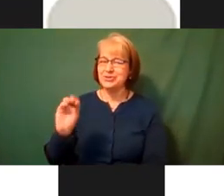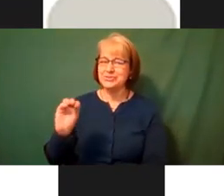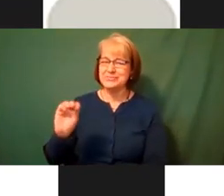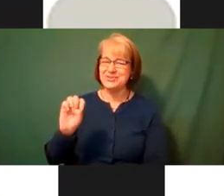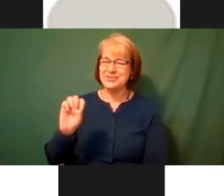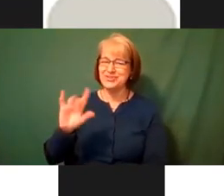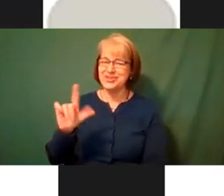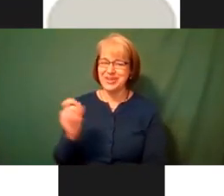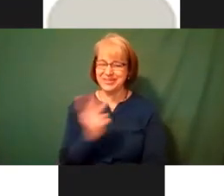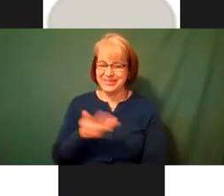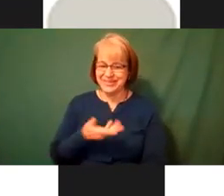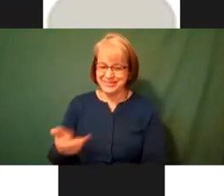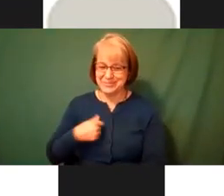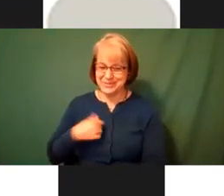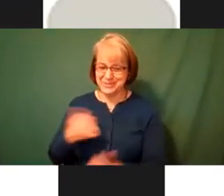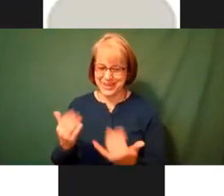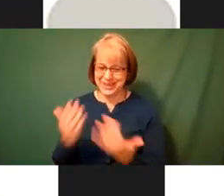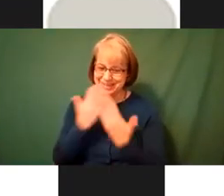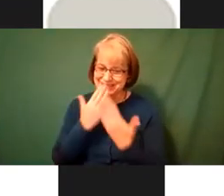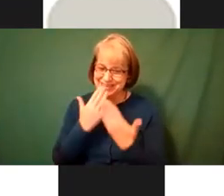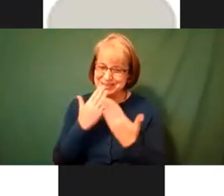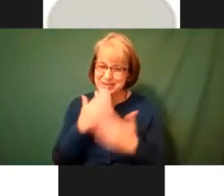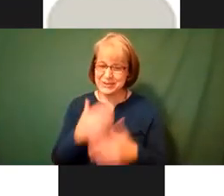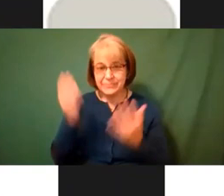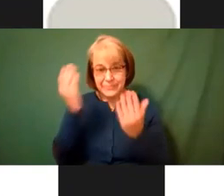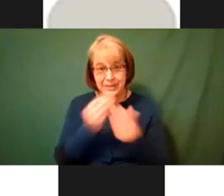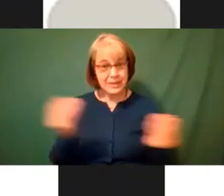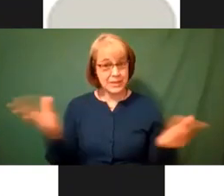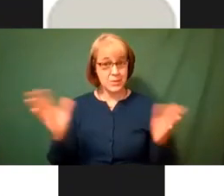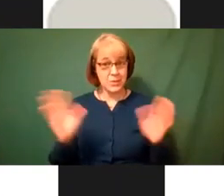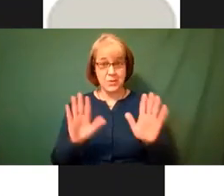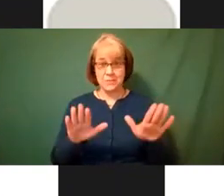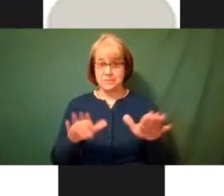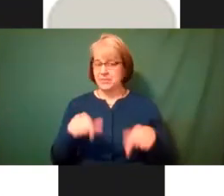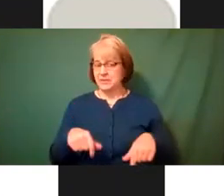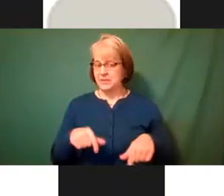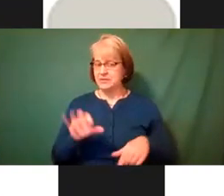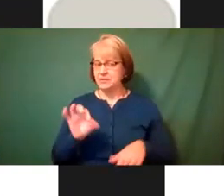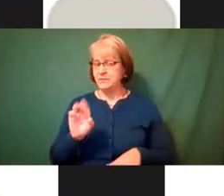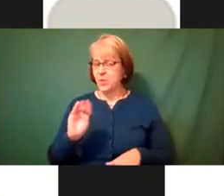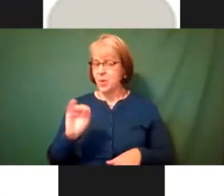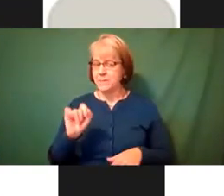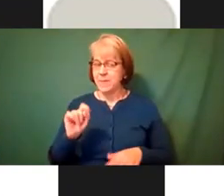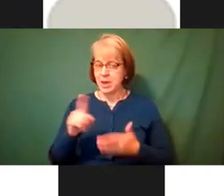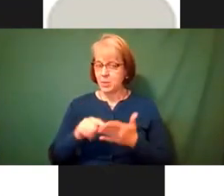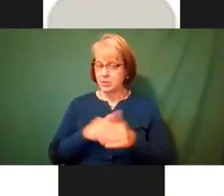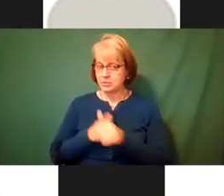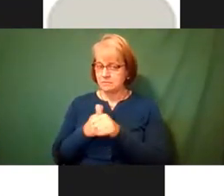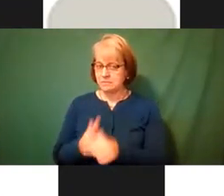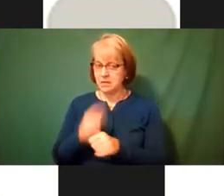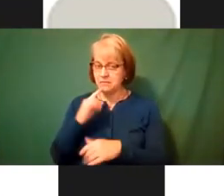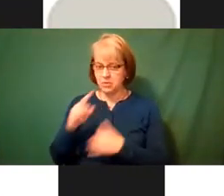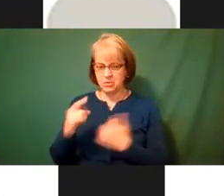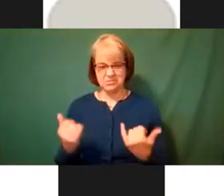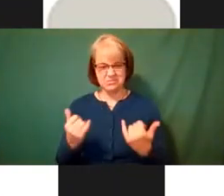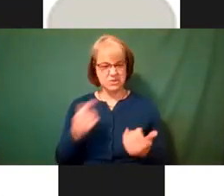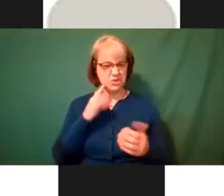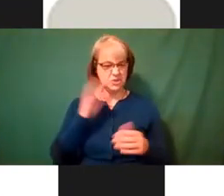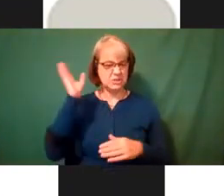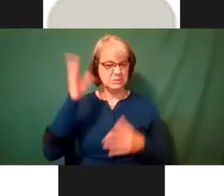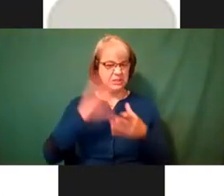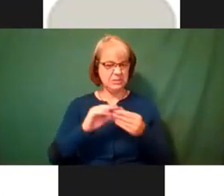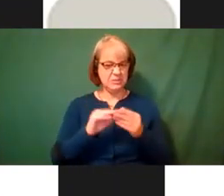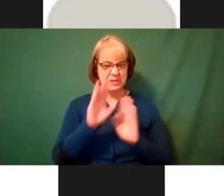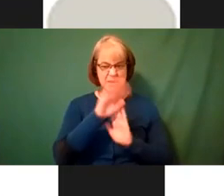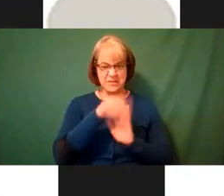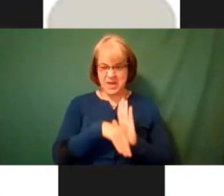I want to let everybody know the format that I was told I should speak for maybe about 30 minutes. Not